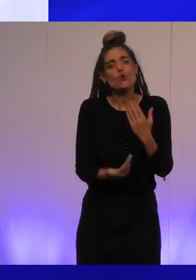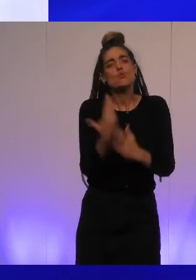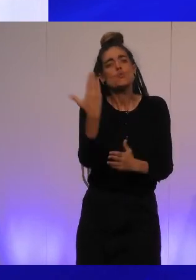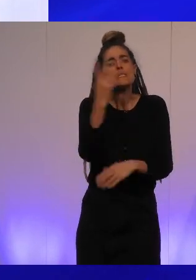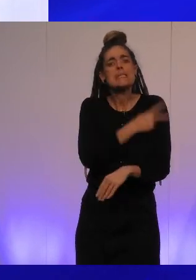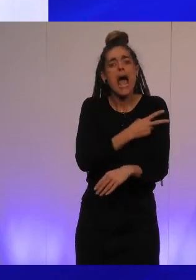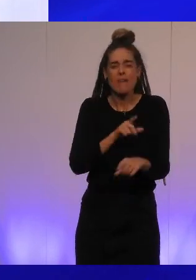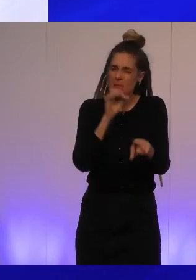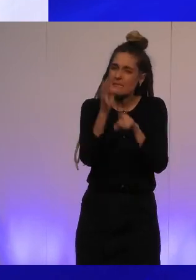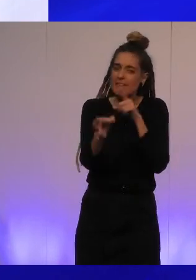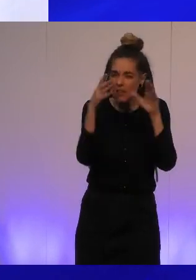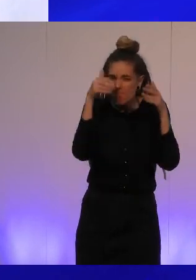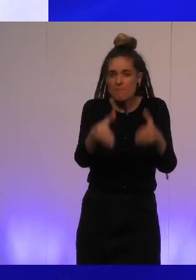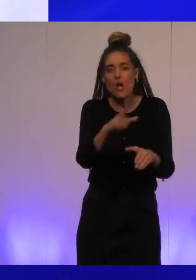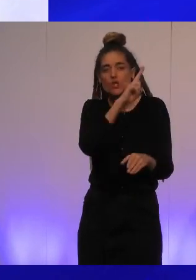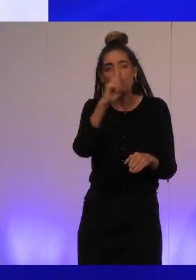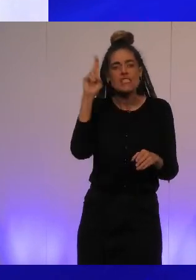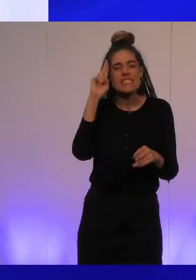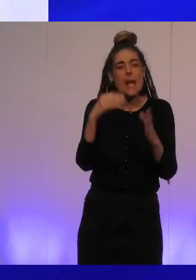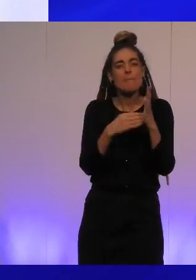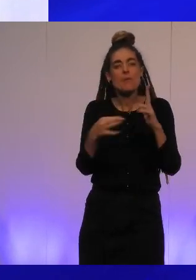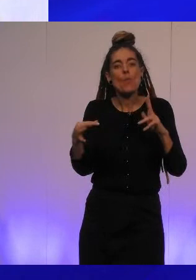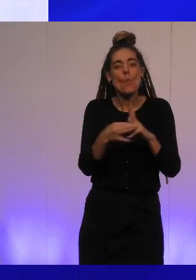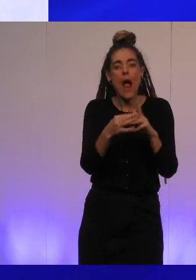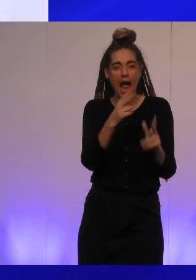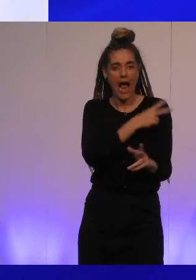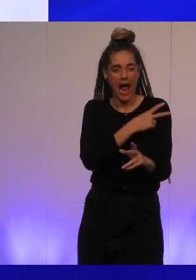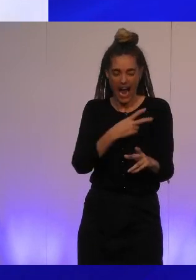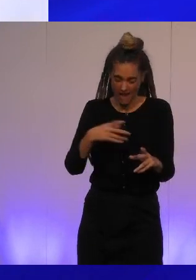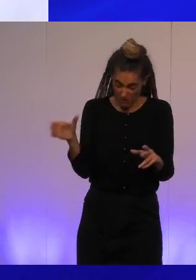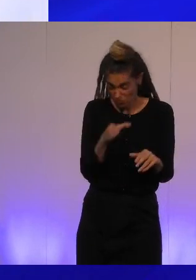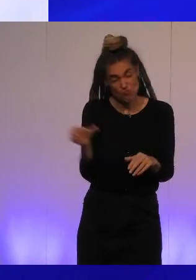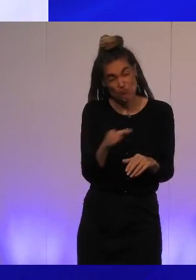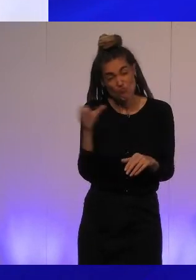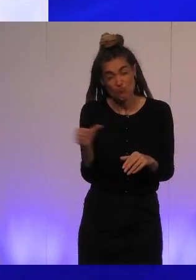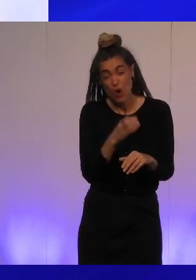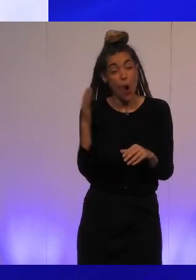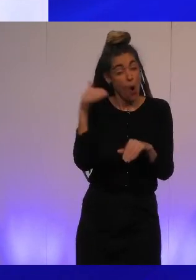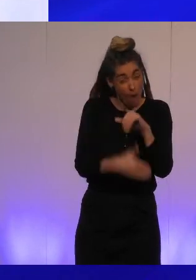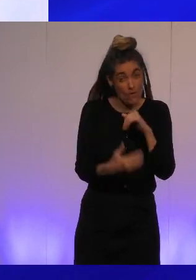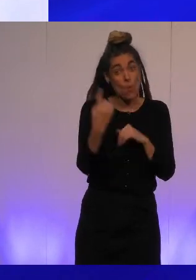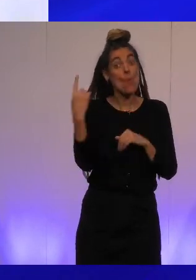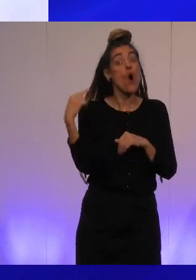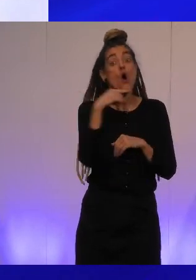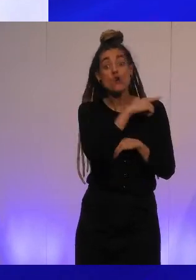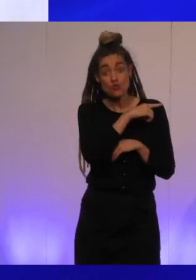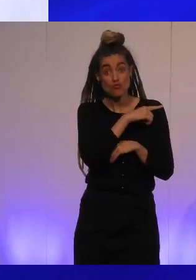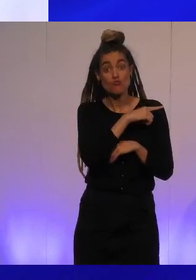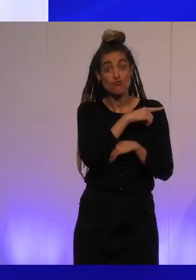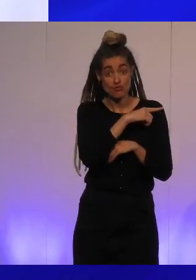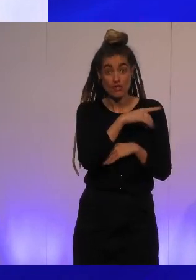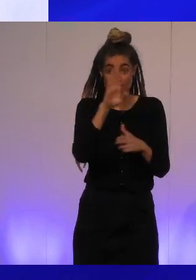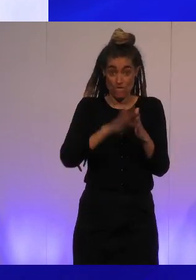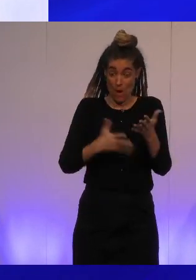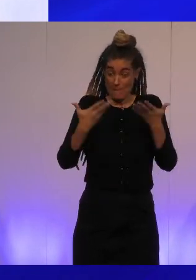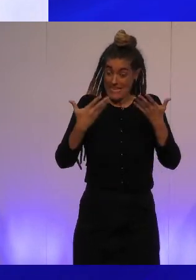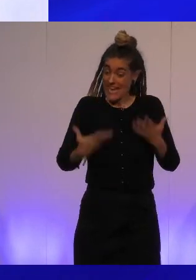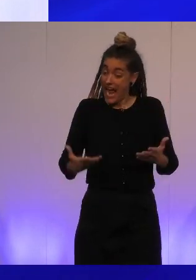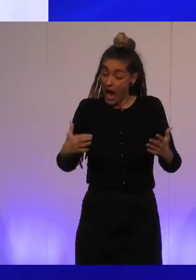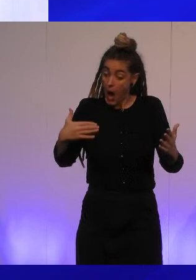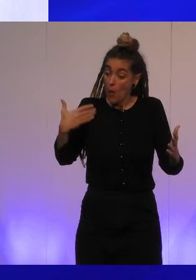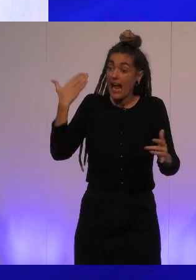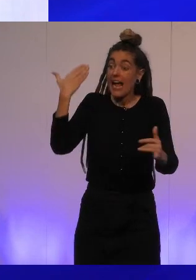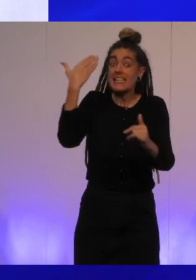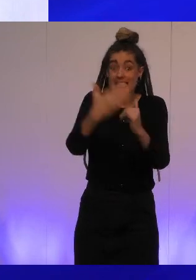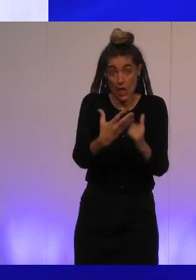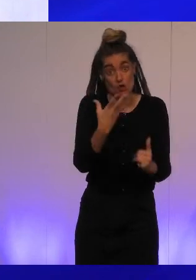nursing and midwifery staff, over the next weeks. So over 100 from now through to